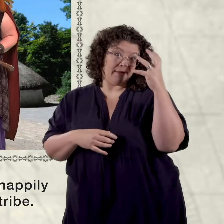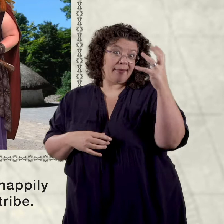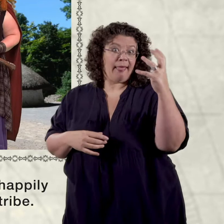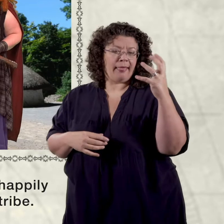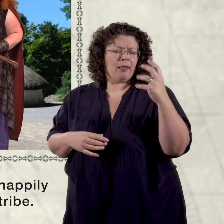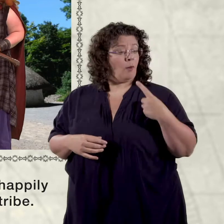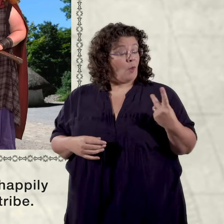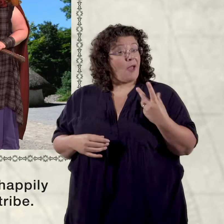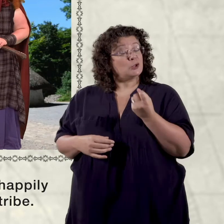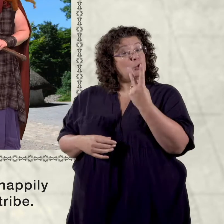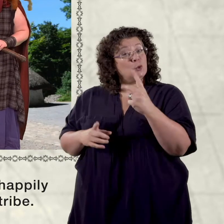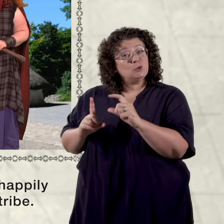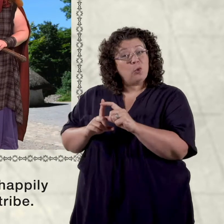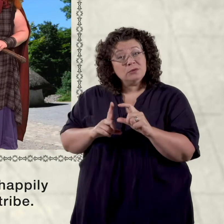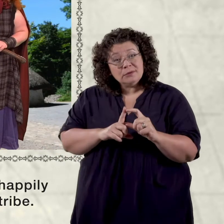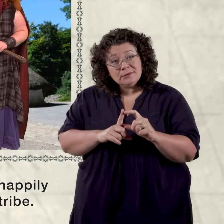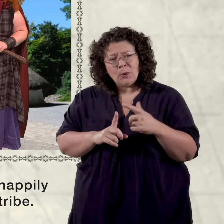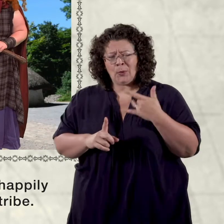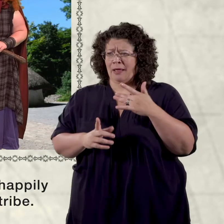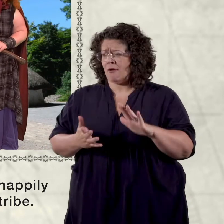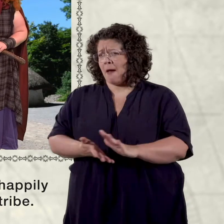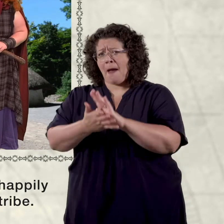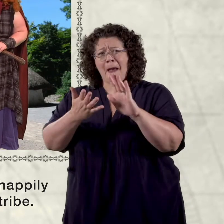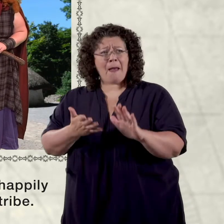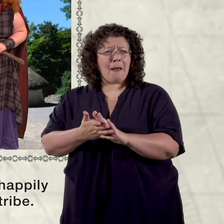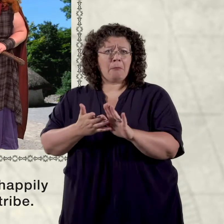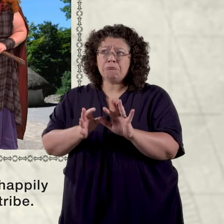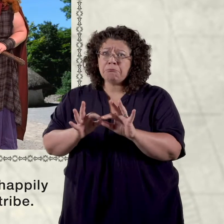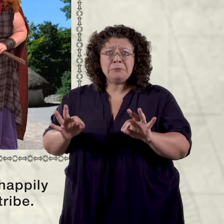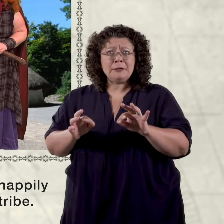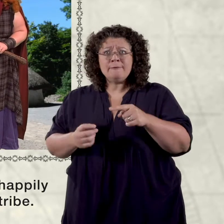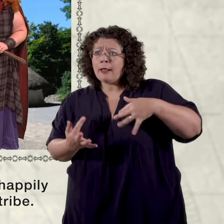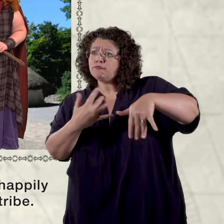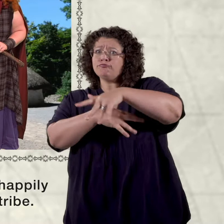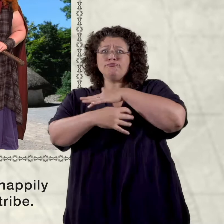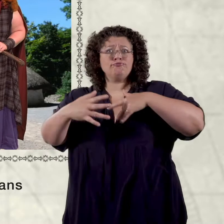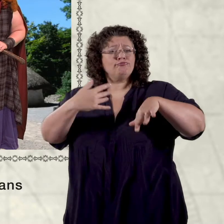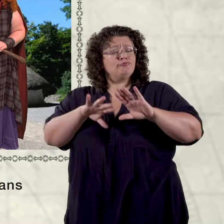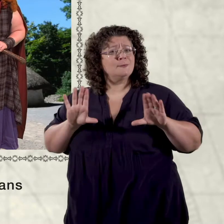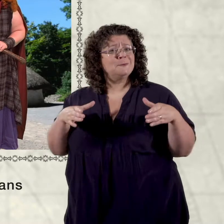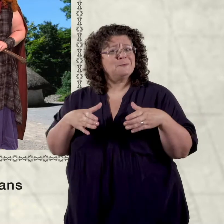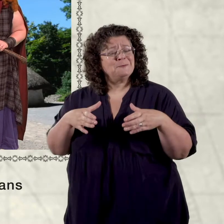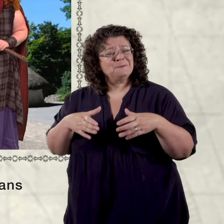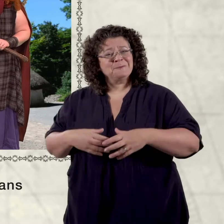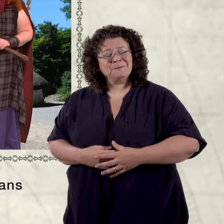daughters and we lived happily and peacefully with the rest of our tribe. But